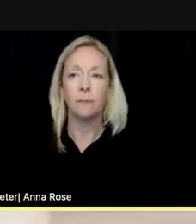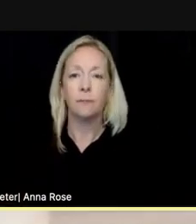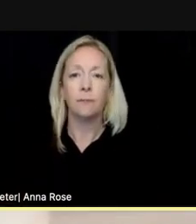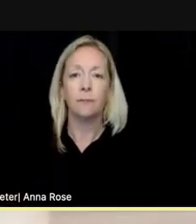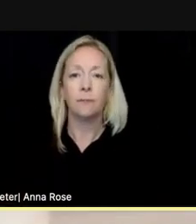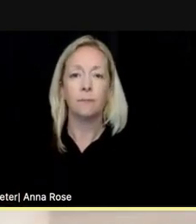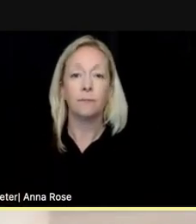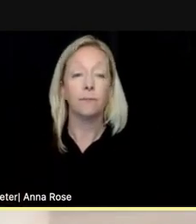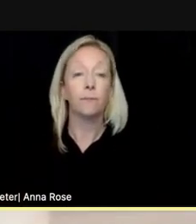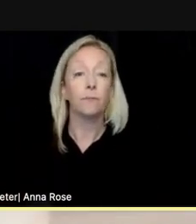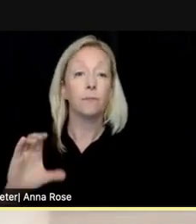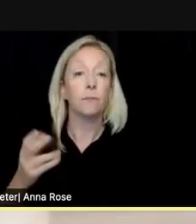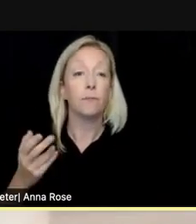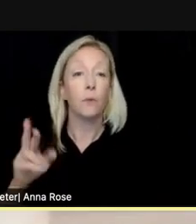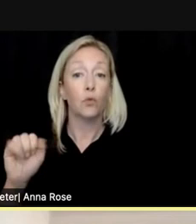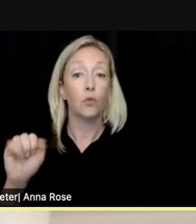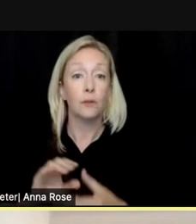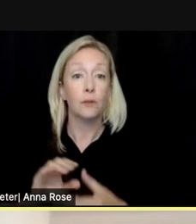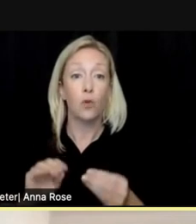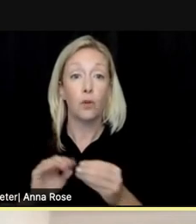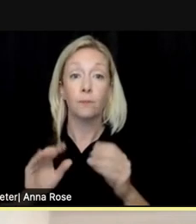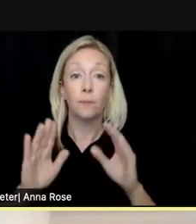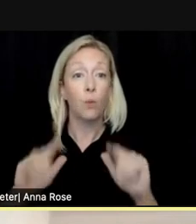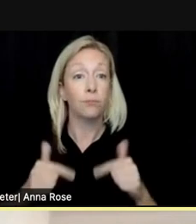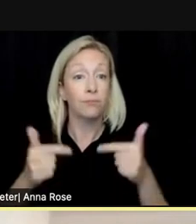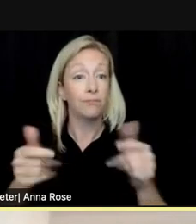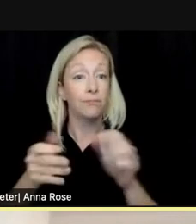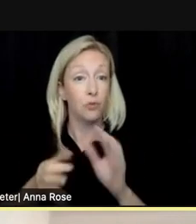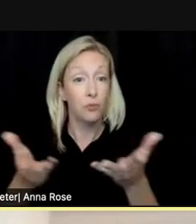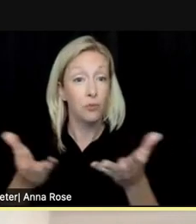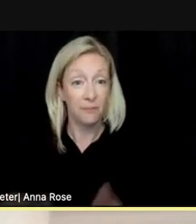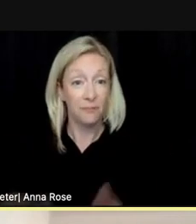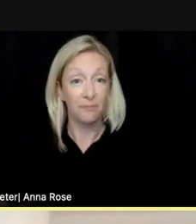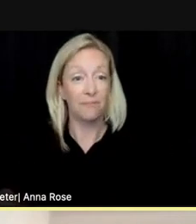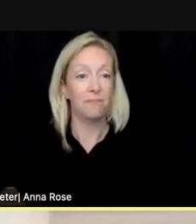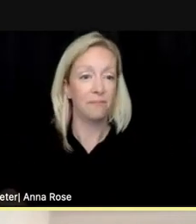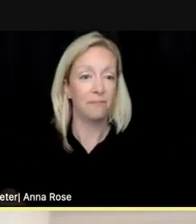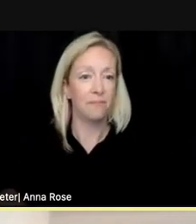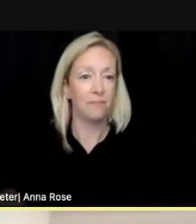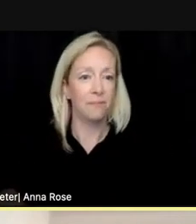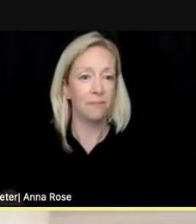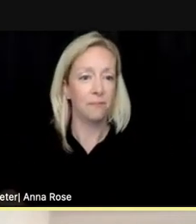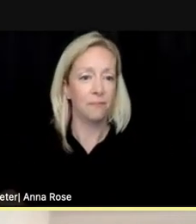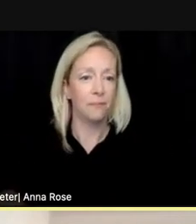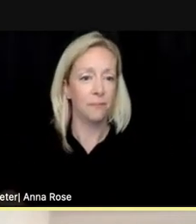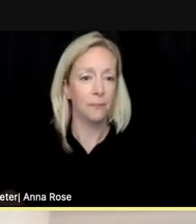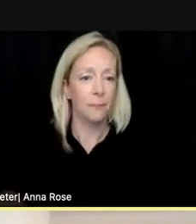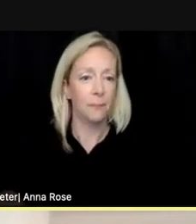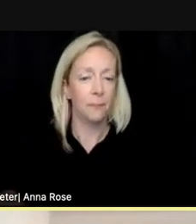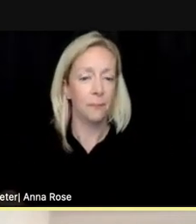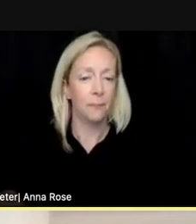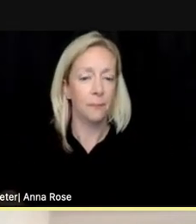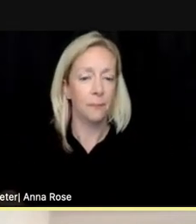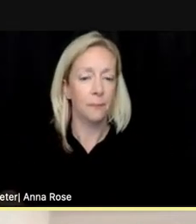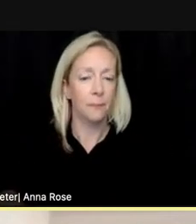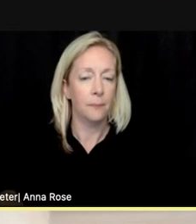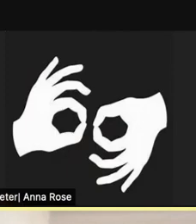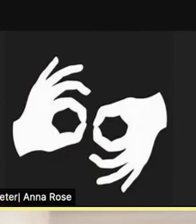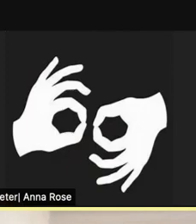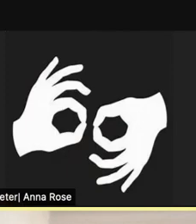Jen, this is Chris. Just let me chime in really quickly to say that that's the ASHA definition, the American Speech and